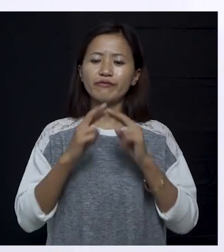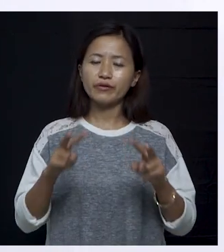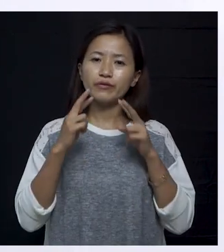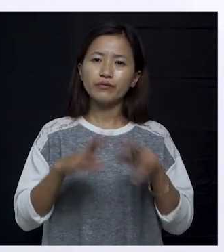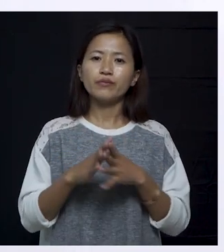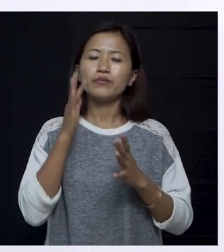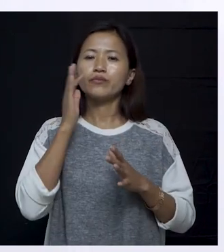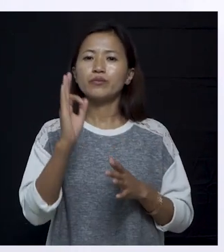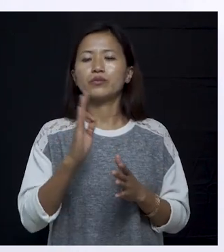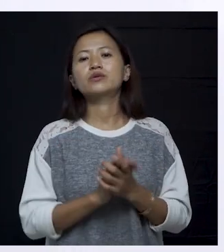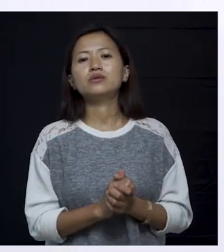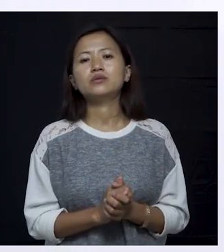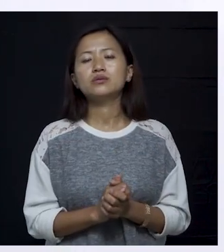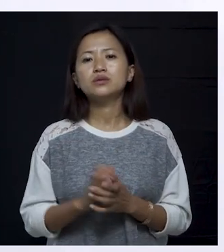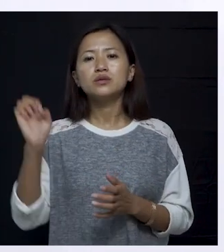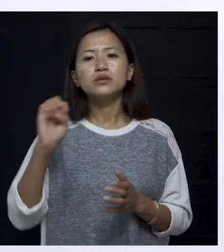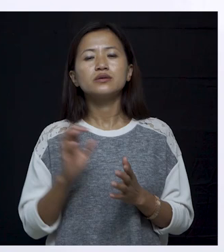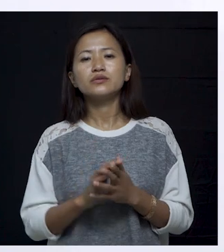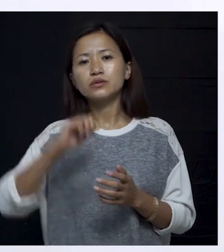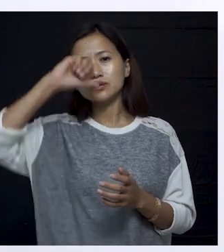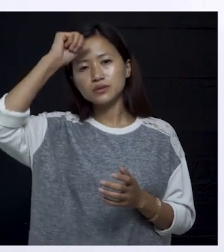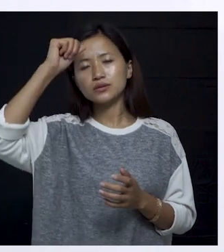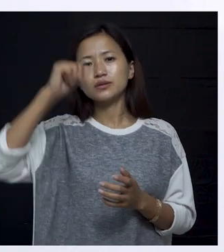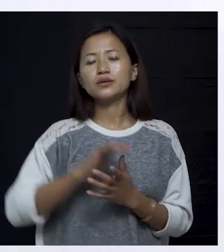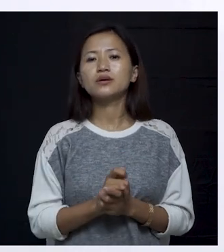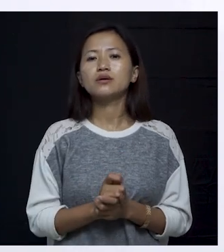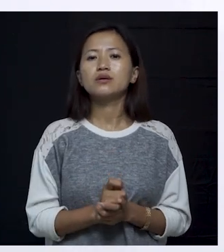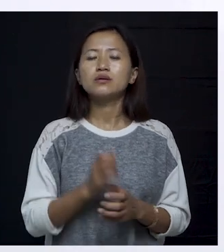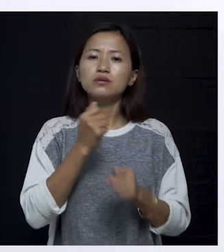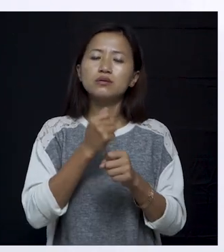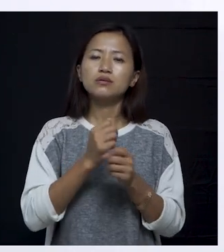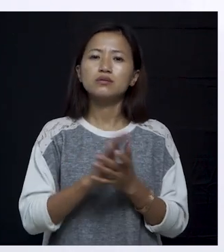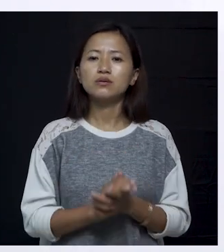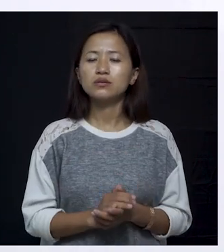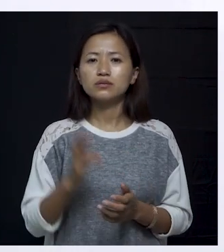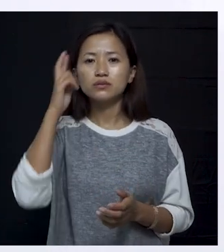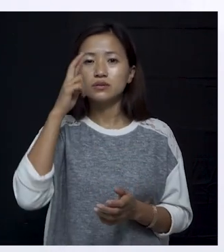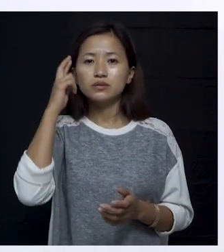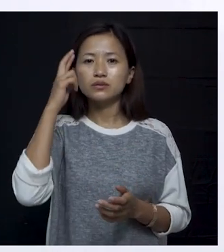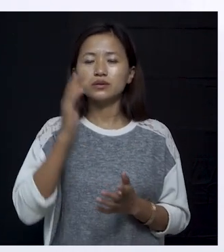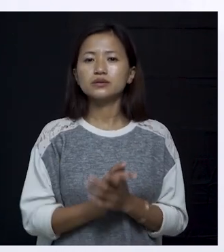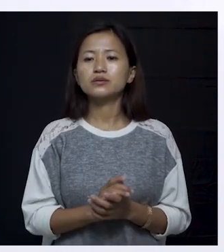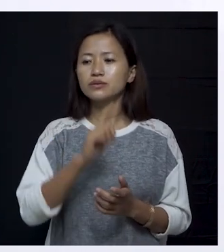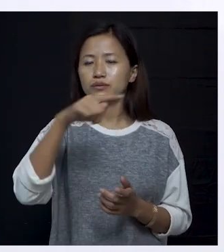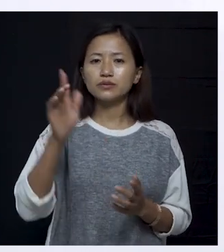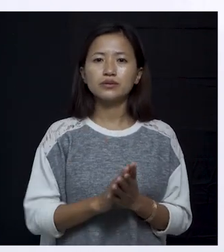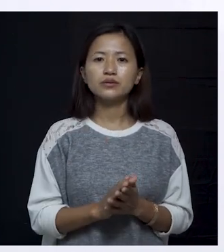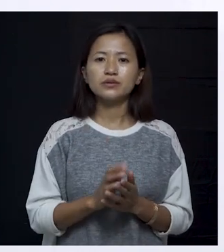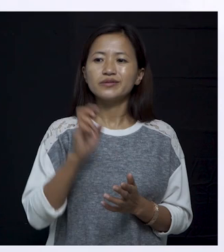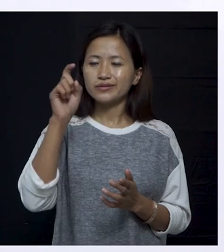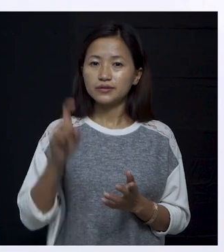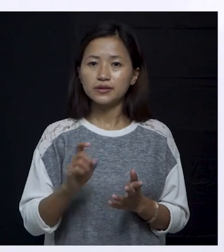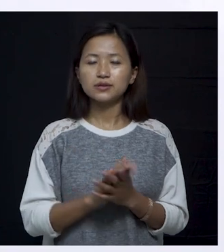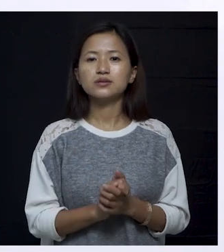very important. So even with India, okay, the Indian government also, they realize that rights is a